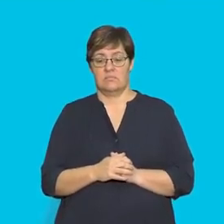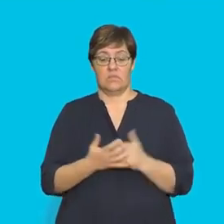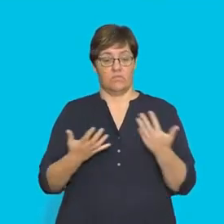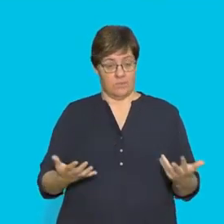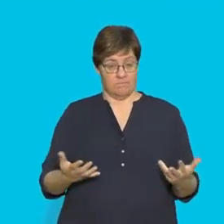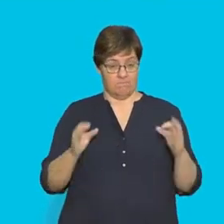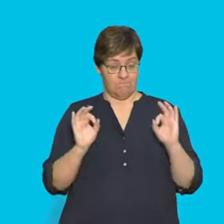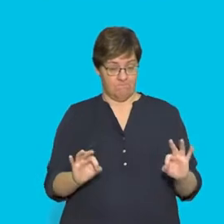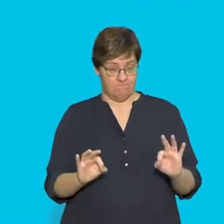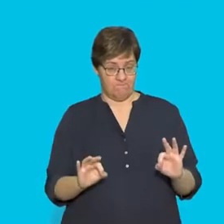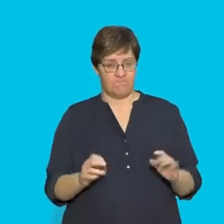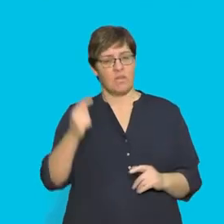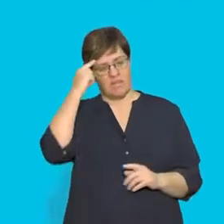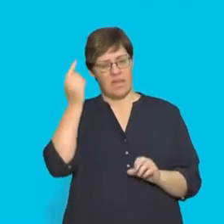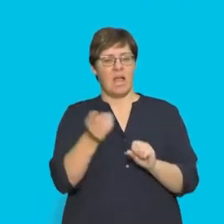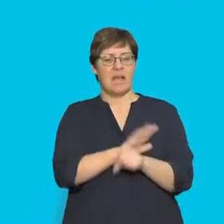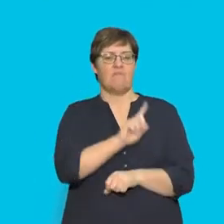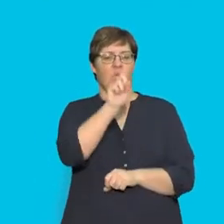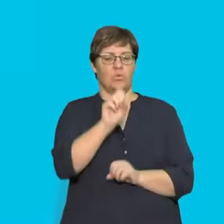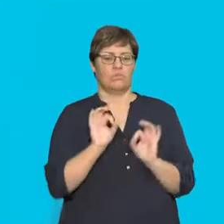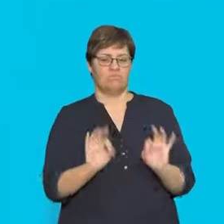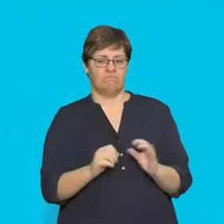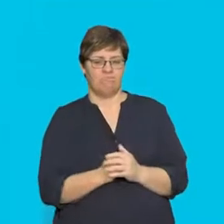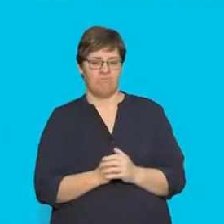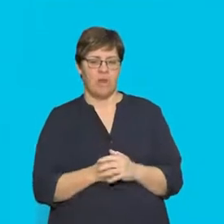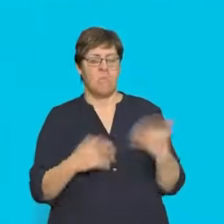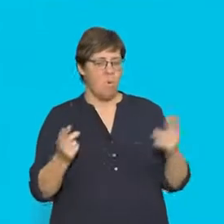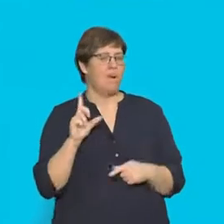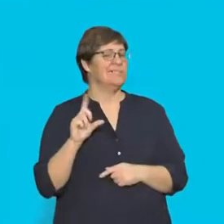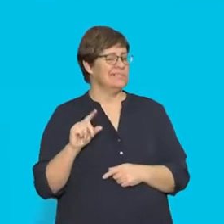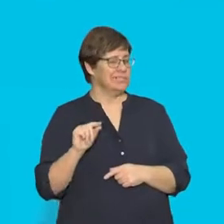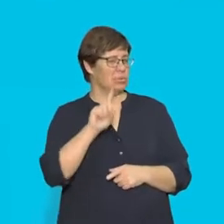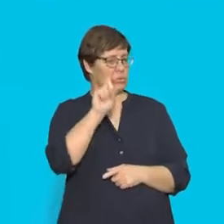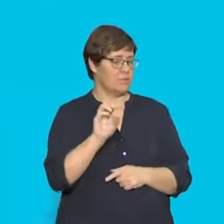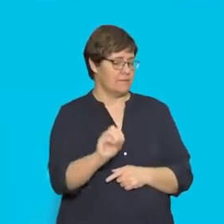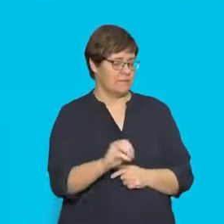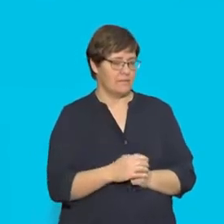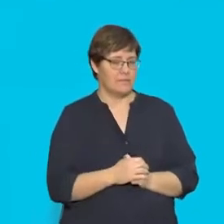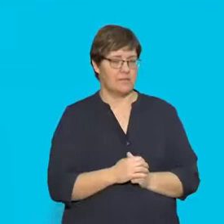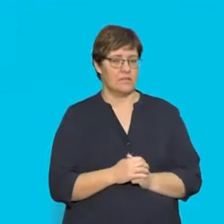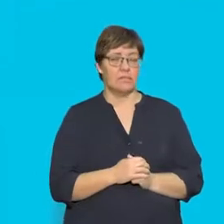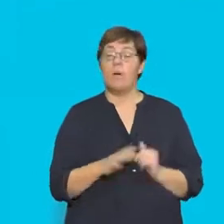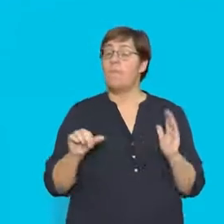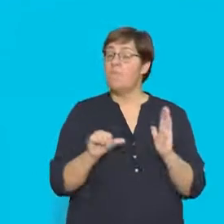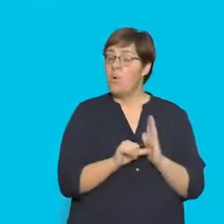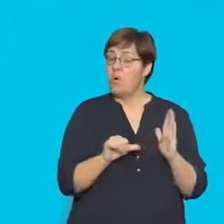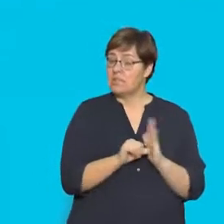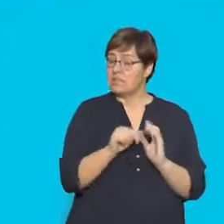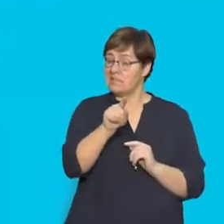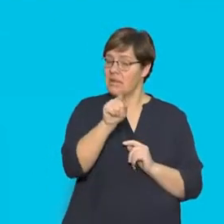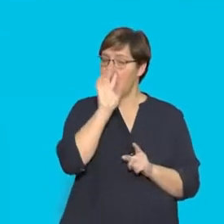Right. I think we've covered that question, which was quite an interesting question, and it's important that